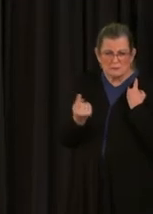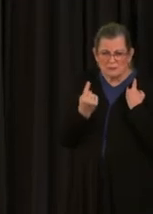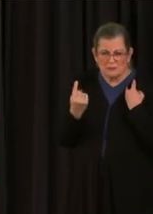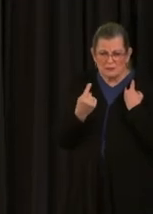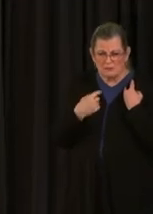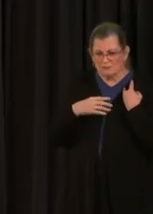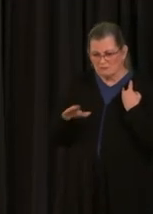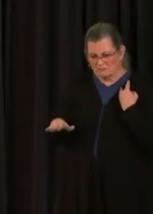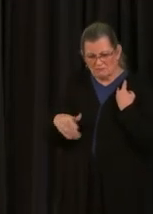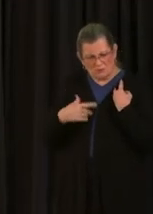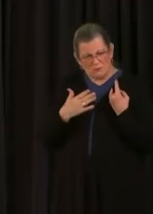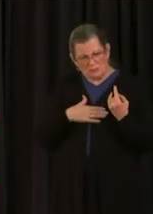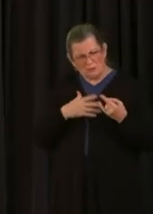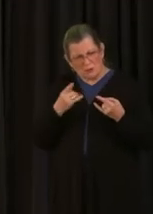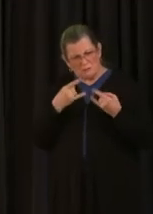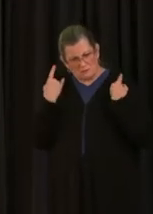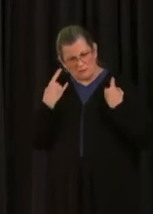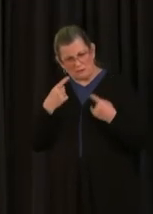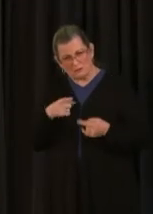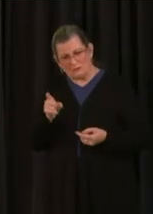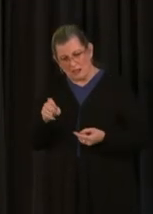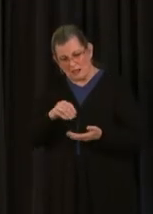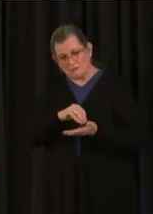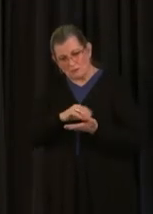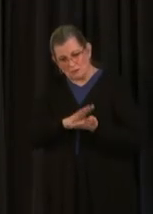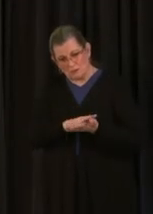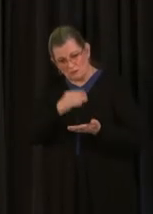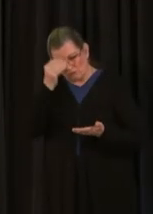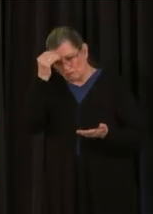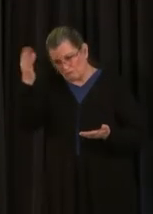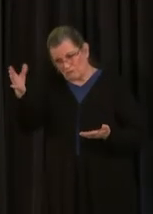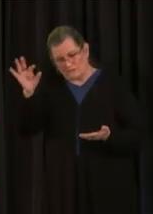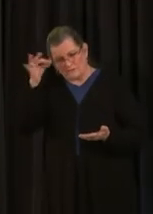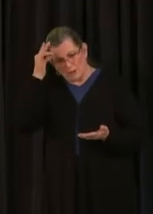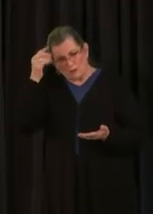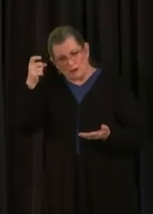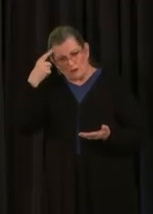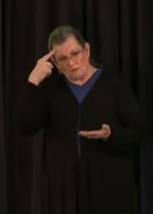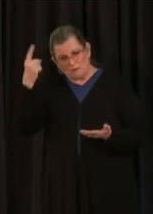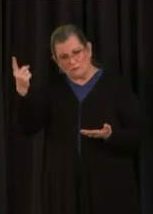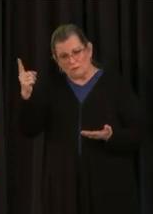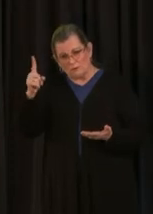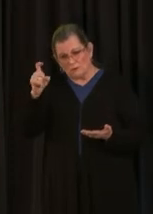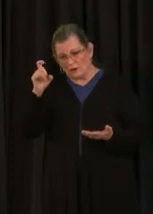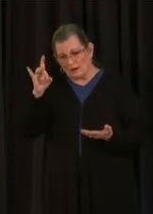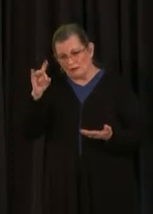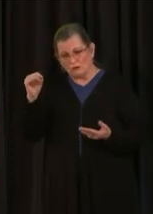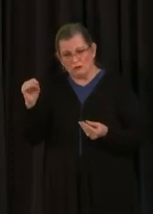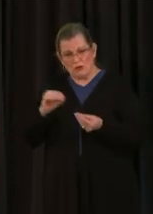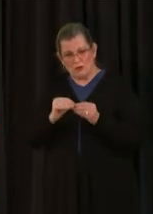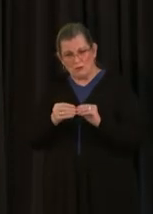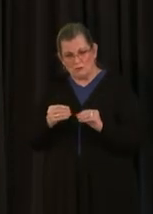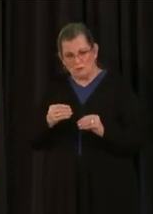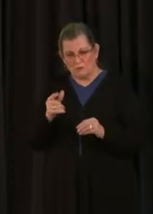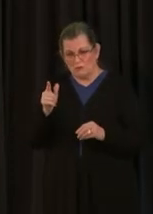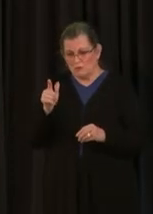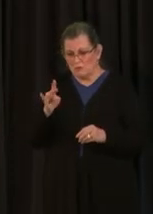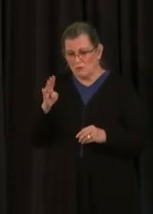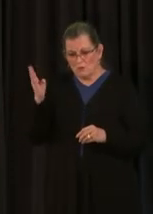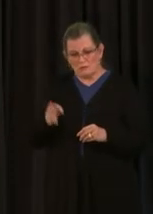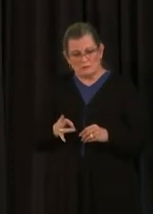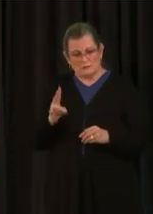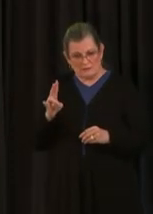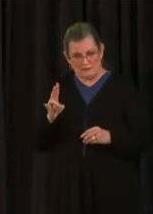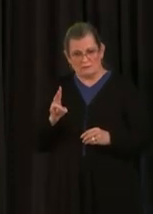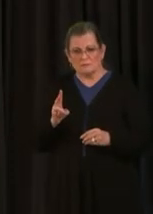2004, and that was right after the Madrid train bombings. So issuing security directives to surface transportation comes few and far between